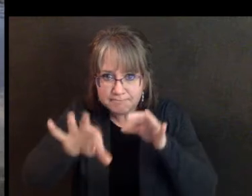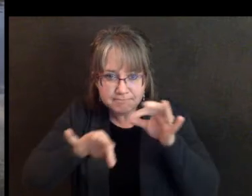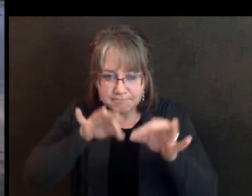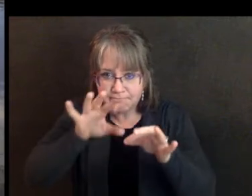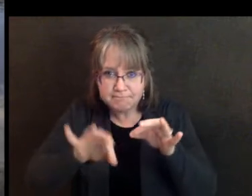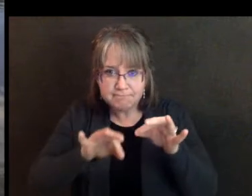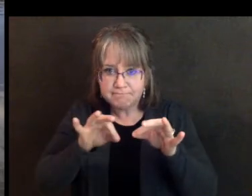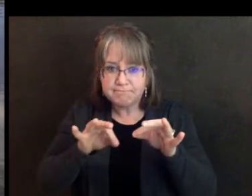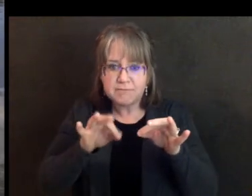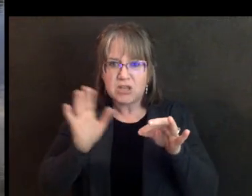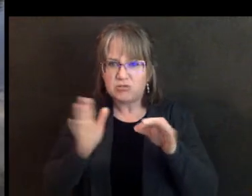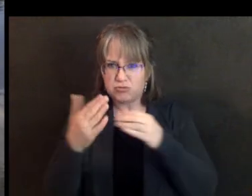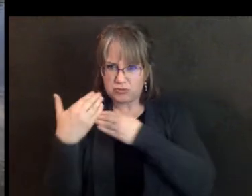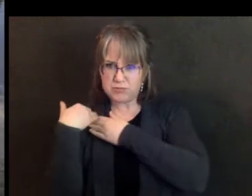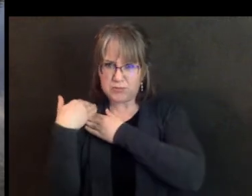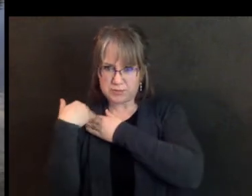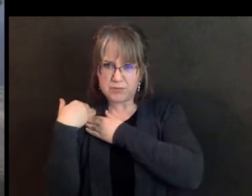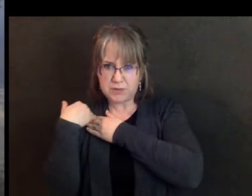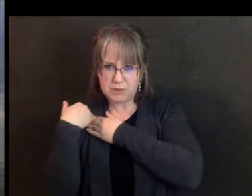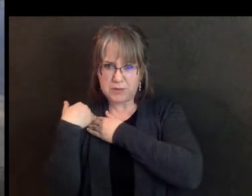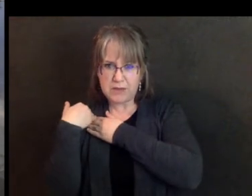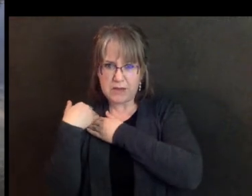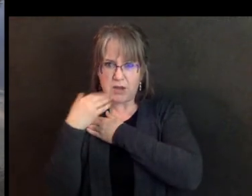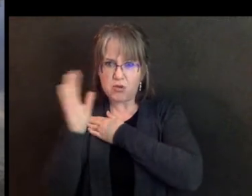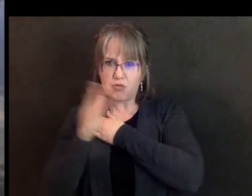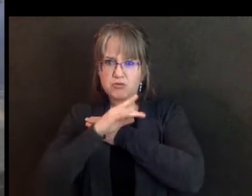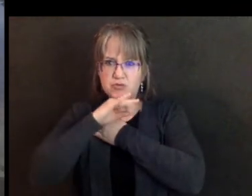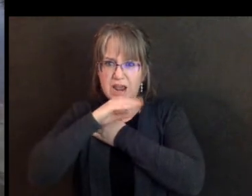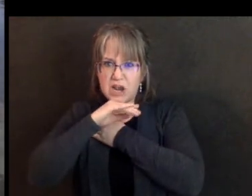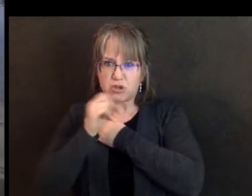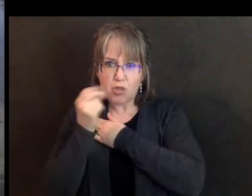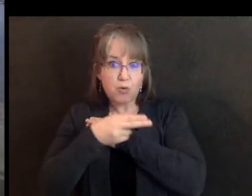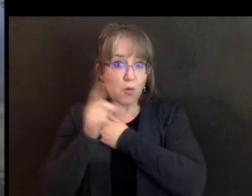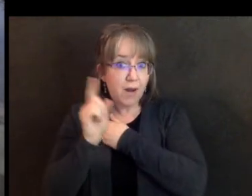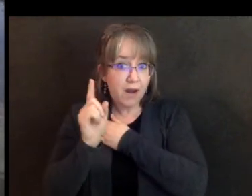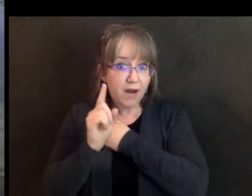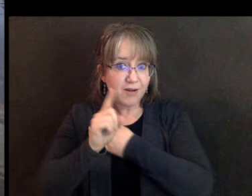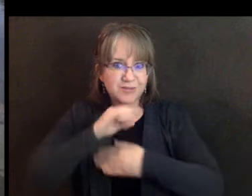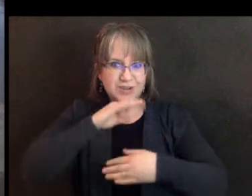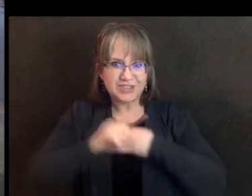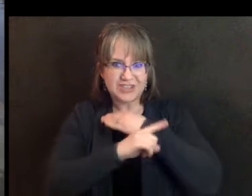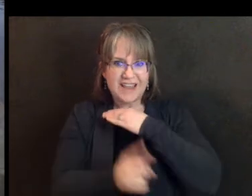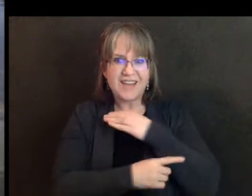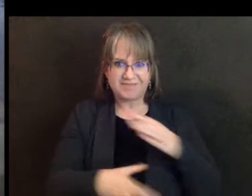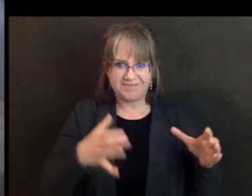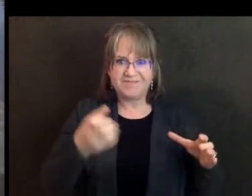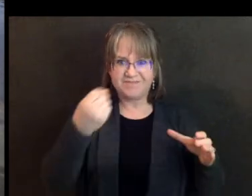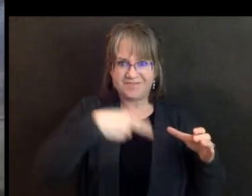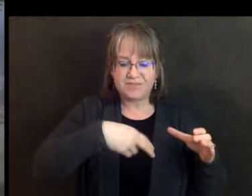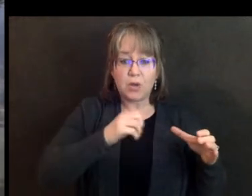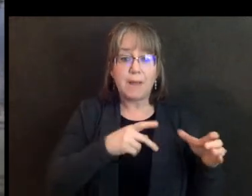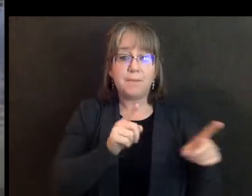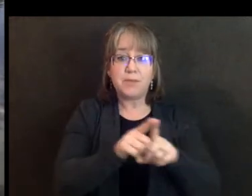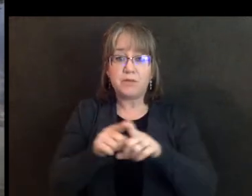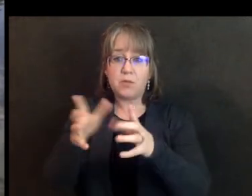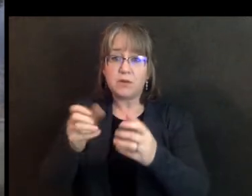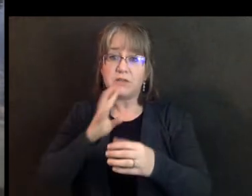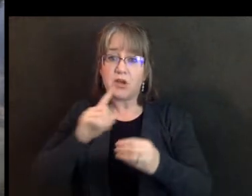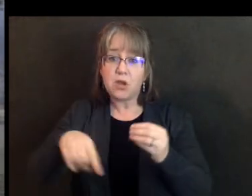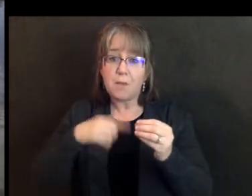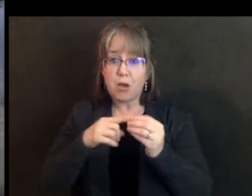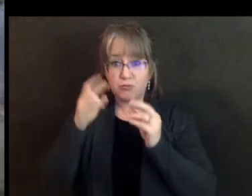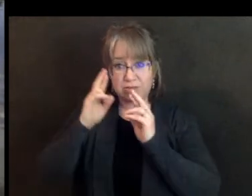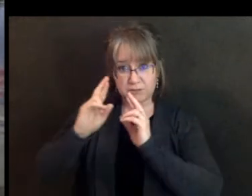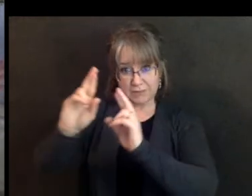picking up your garbage and throwing it away where it belongs, which is in the garbage can. Also wanted to touch base on respecting wildlife. If you see an animal in the